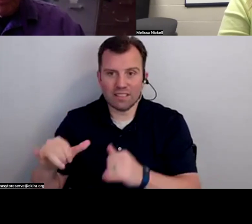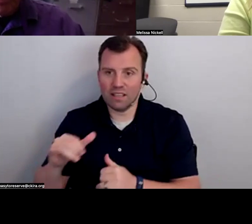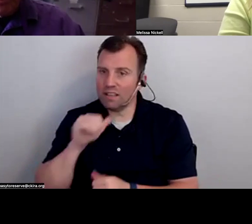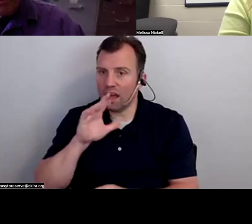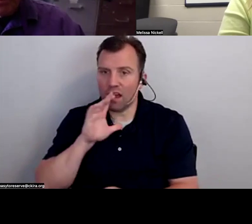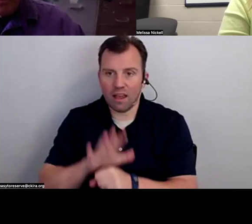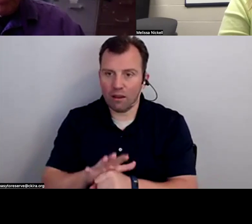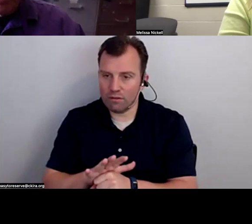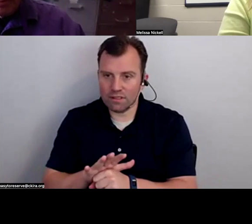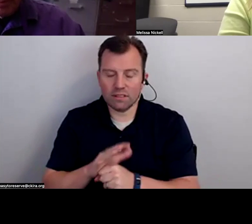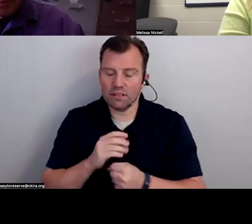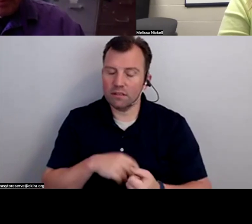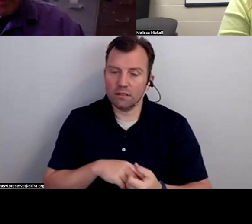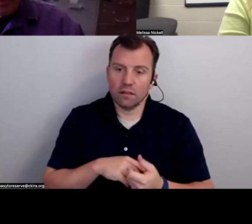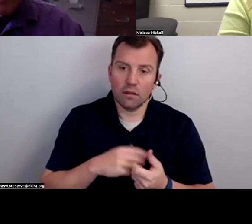maybe they've